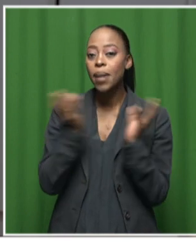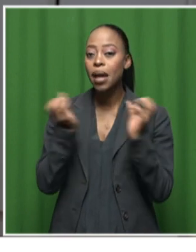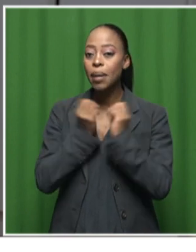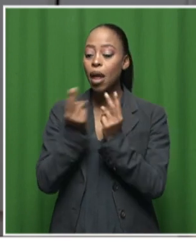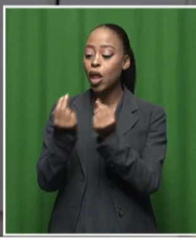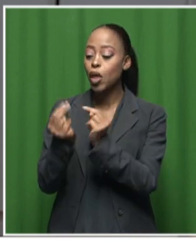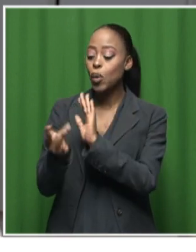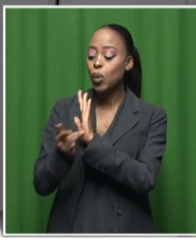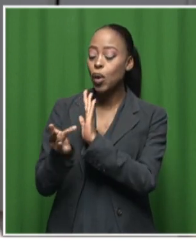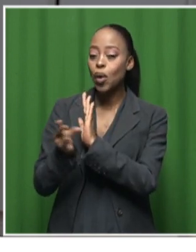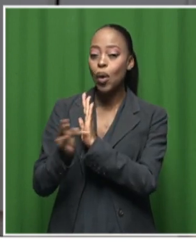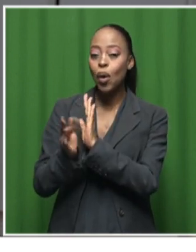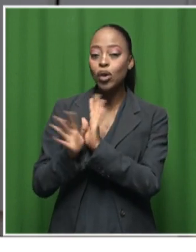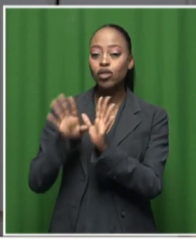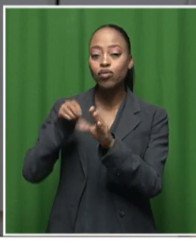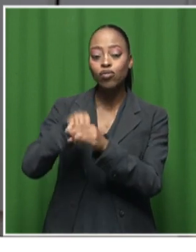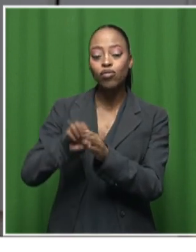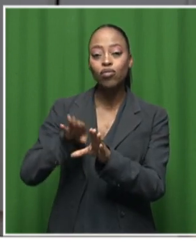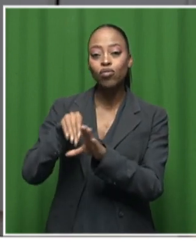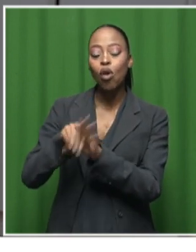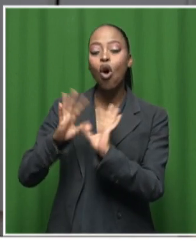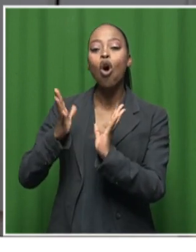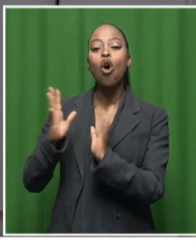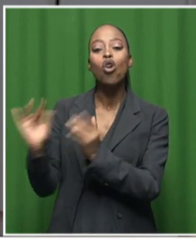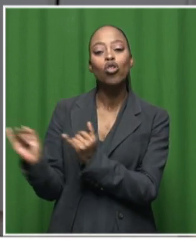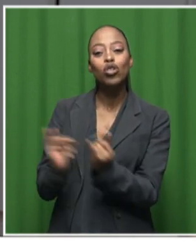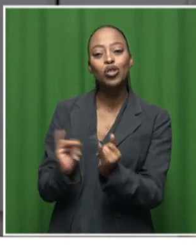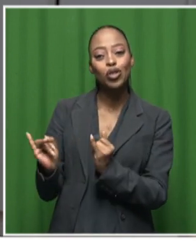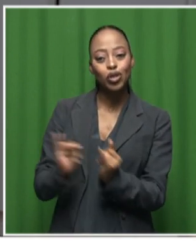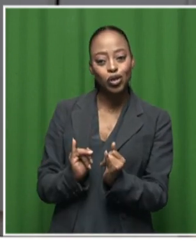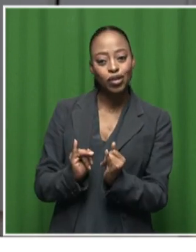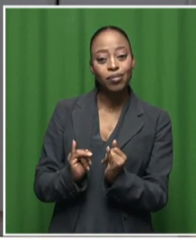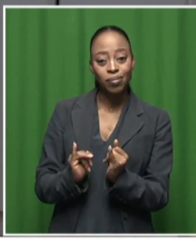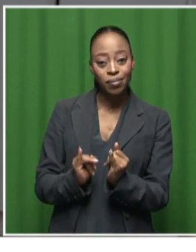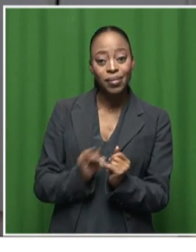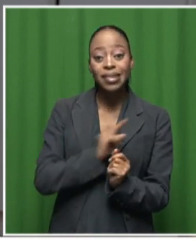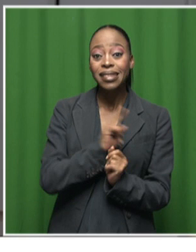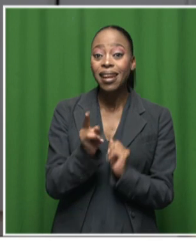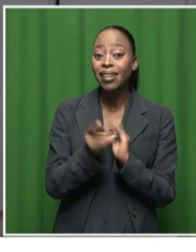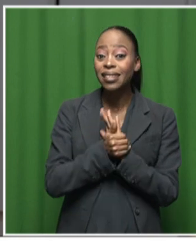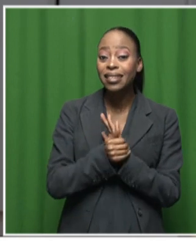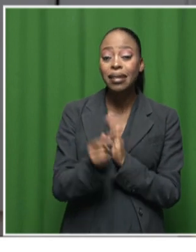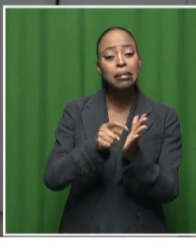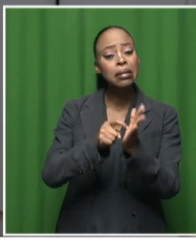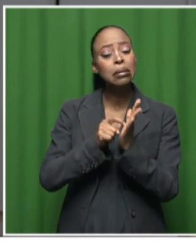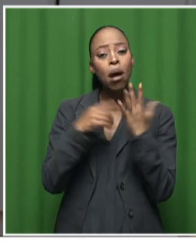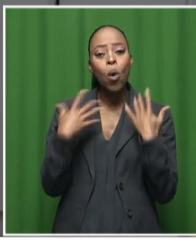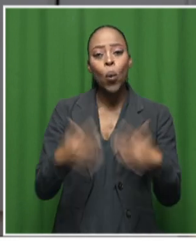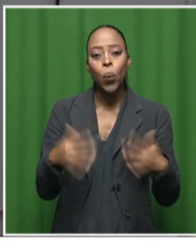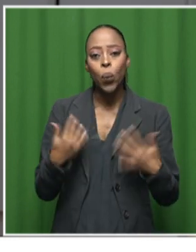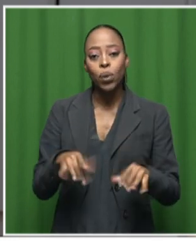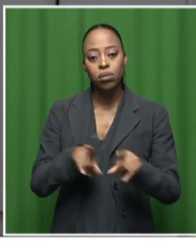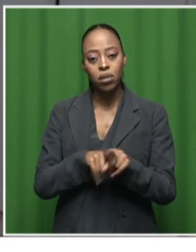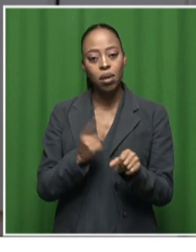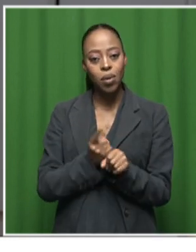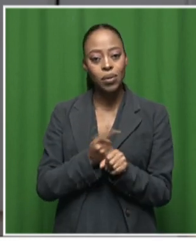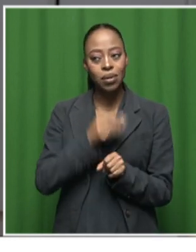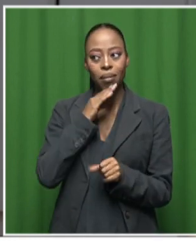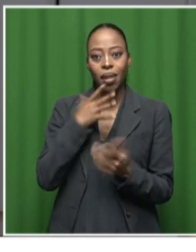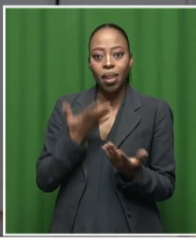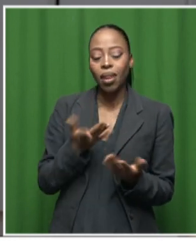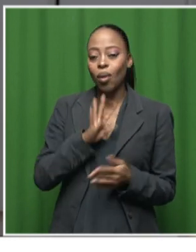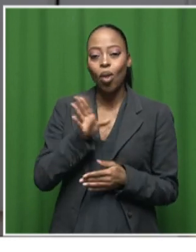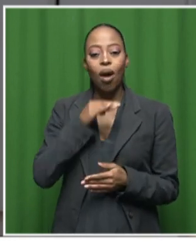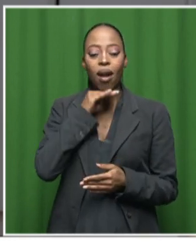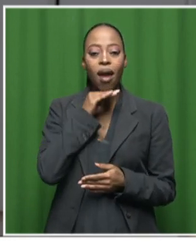new technology, digital sphere skills, for example, which are in high demand. And yet we don't have